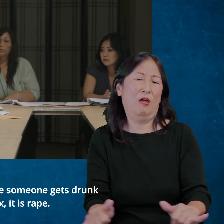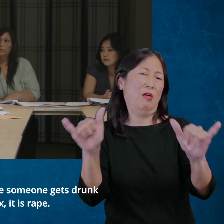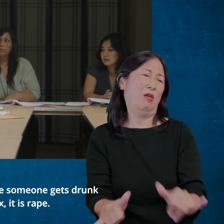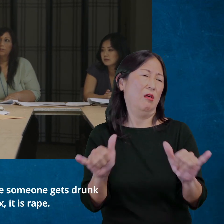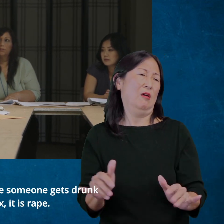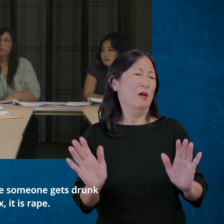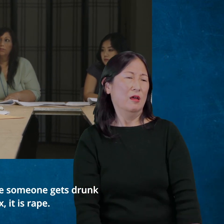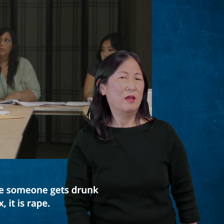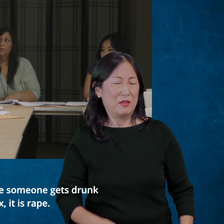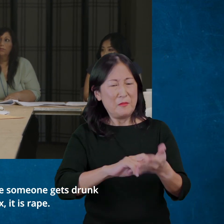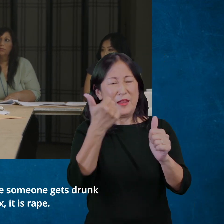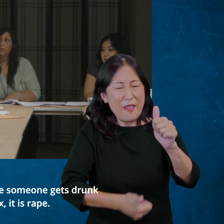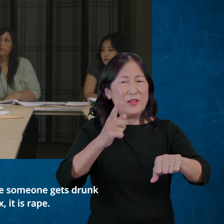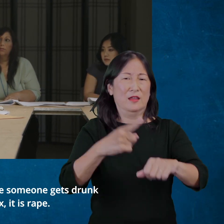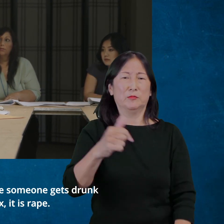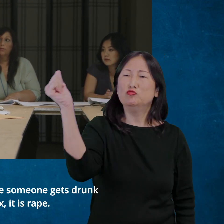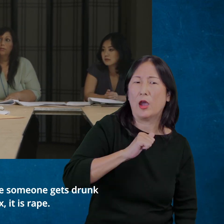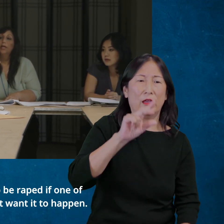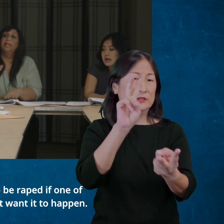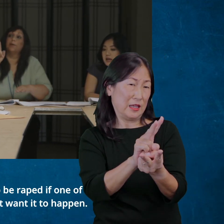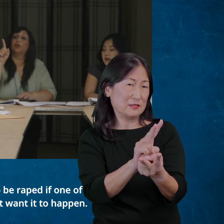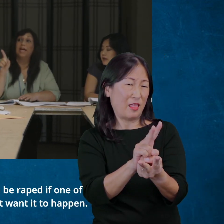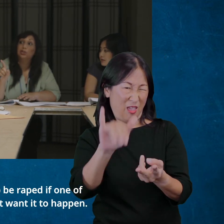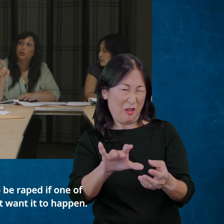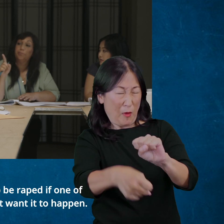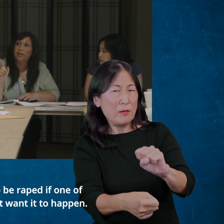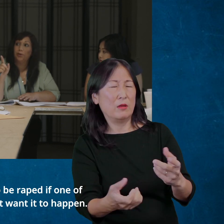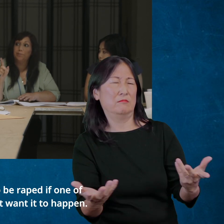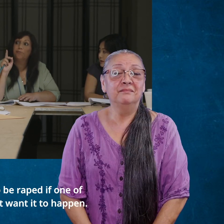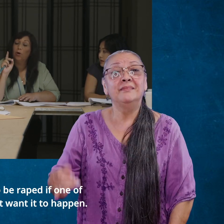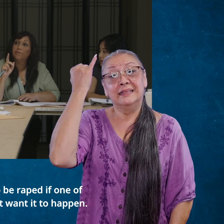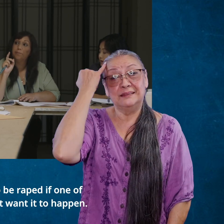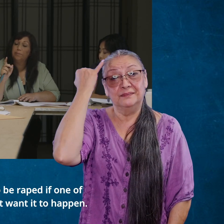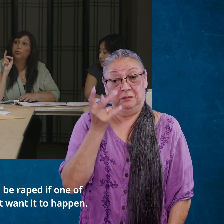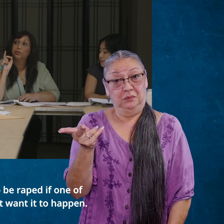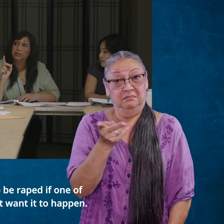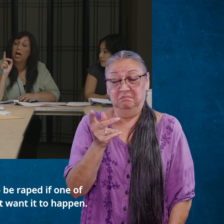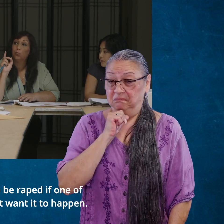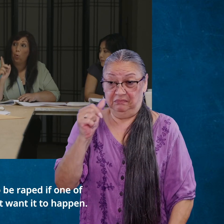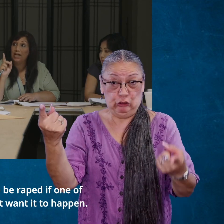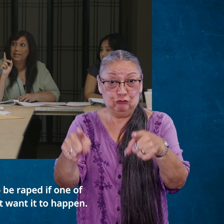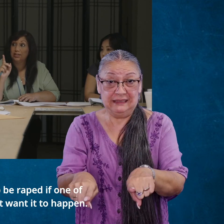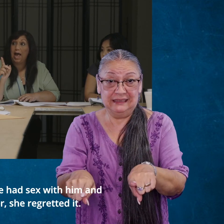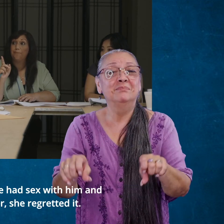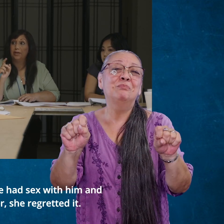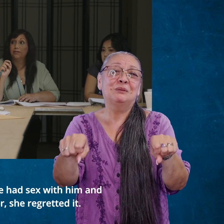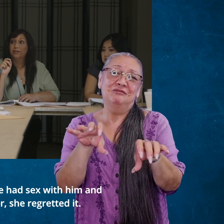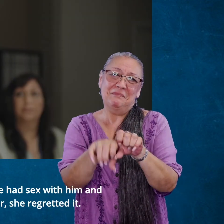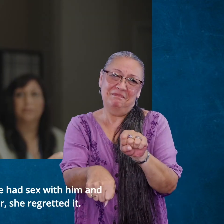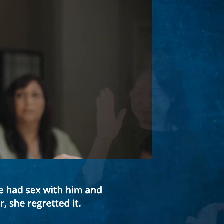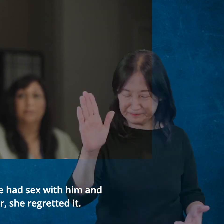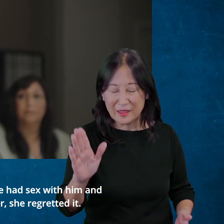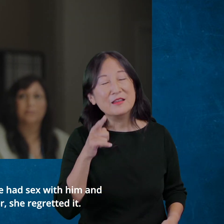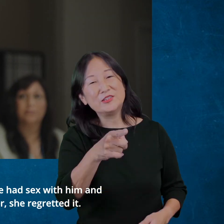gets drunk and has sex, it is rape. It's a potential to be rape if one of the people does not want it to happen. What happened was